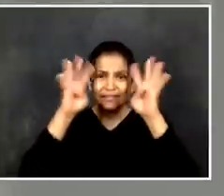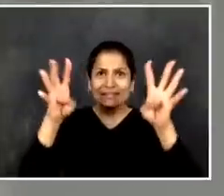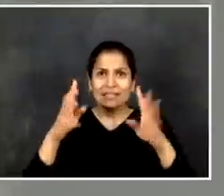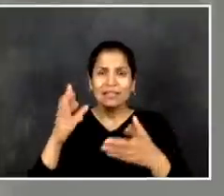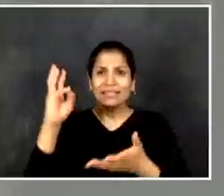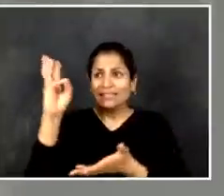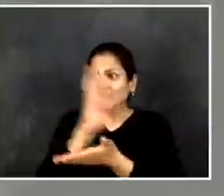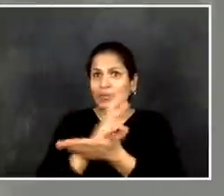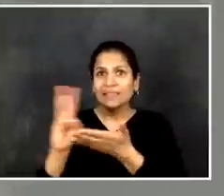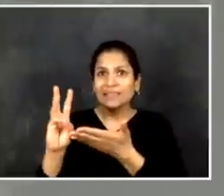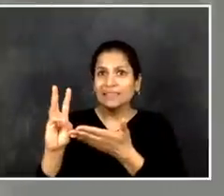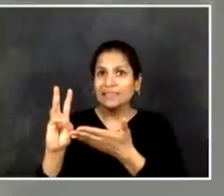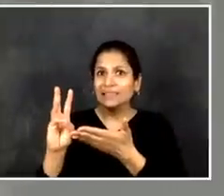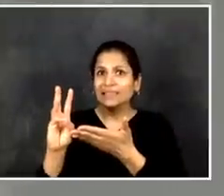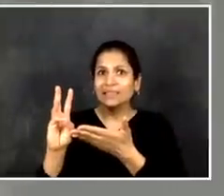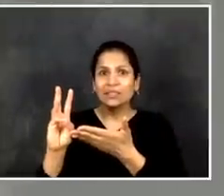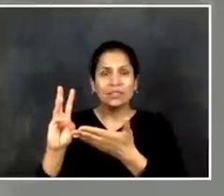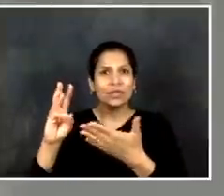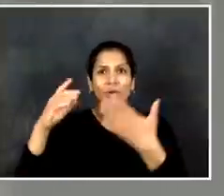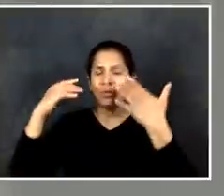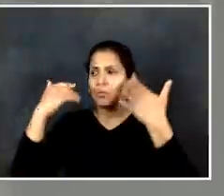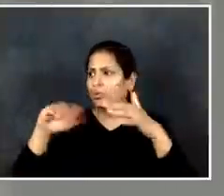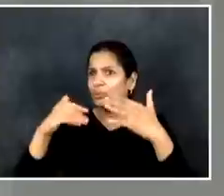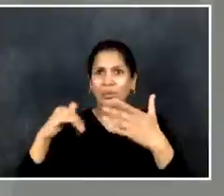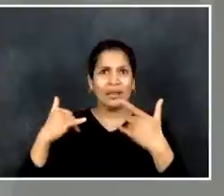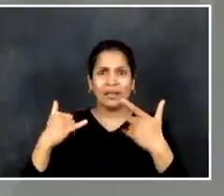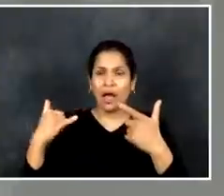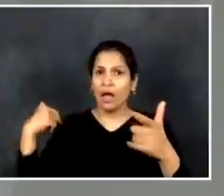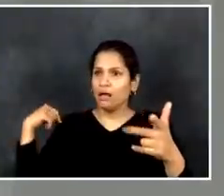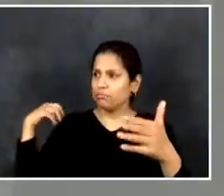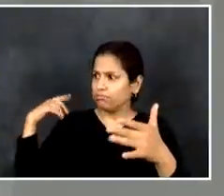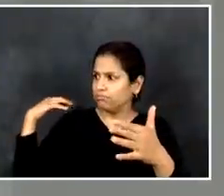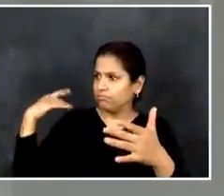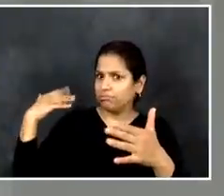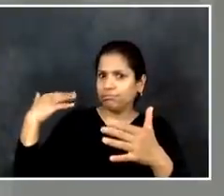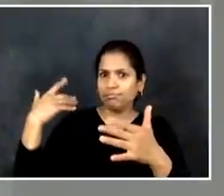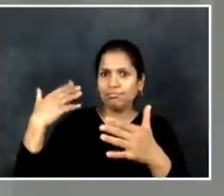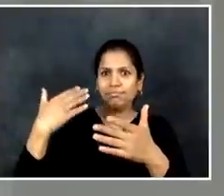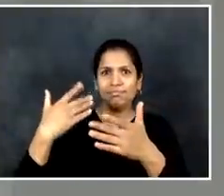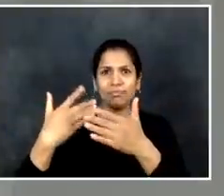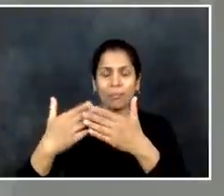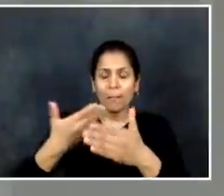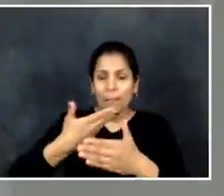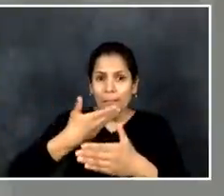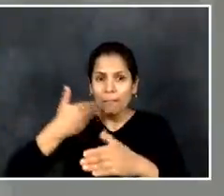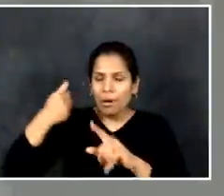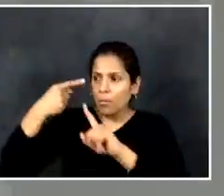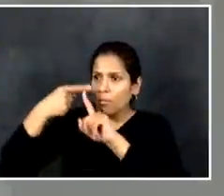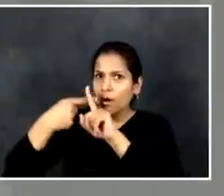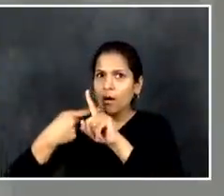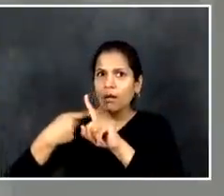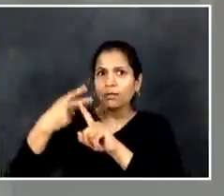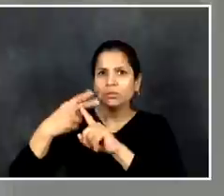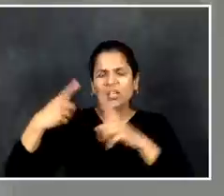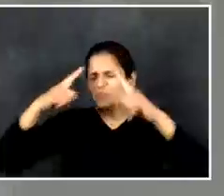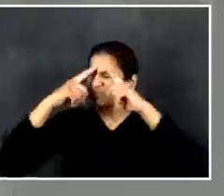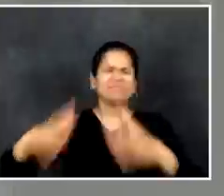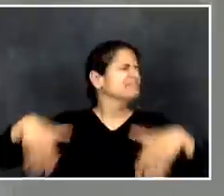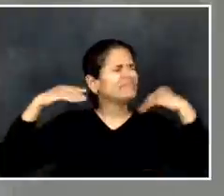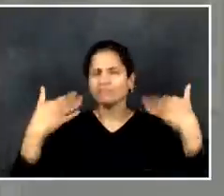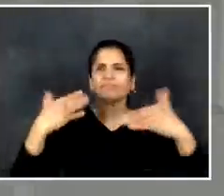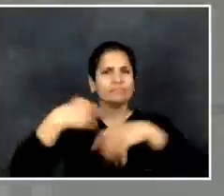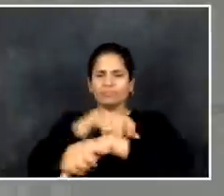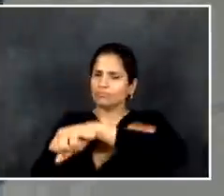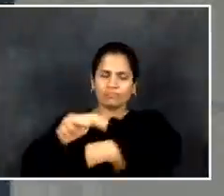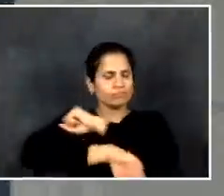And I think that the beauty of this bridge ventilator is that it replaces a hand that's squeezing an ambu bag or a resuscitator